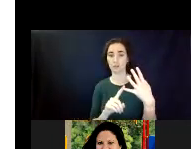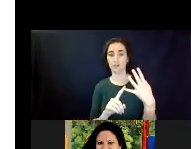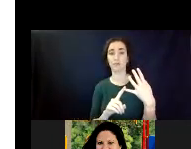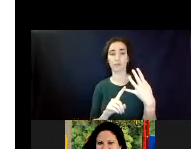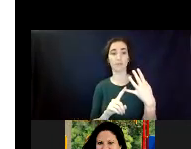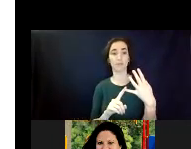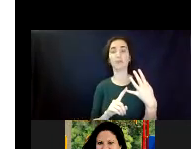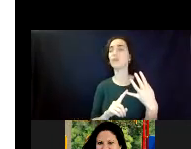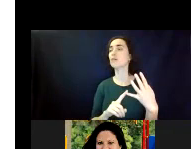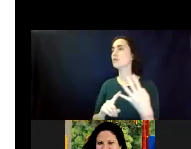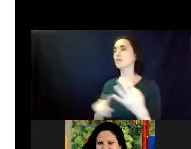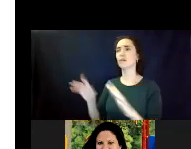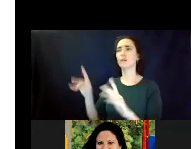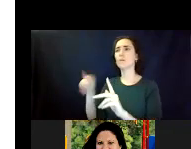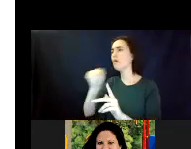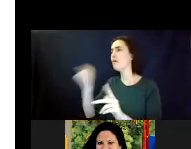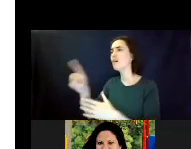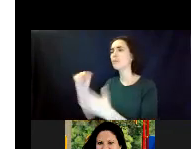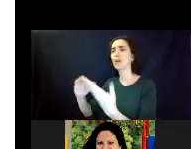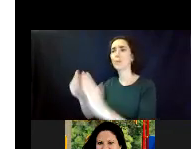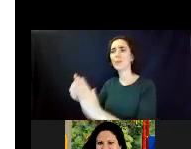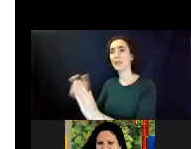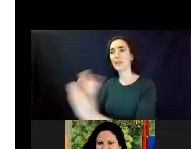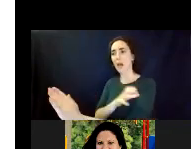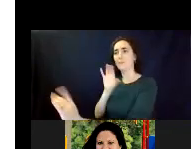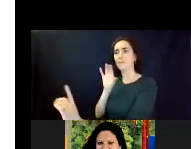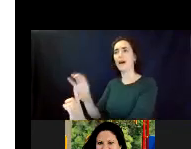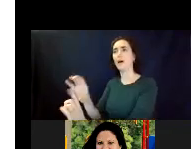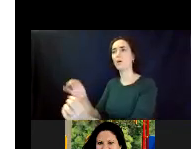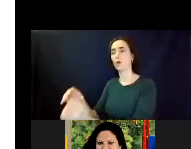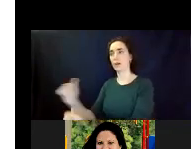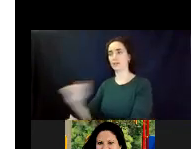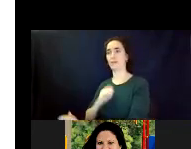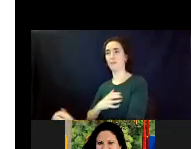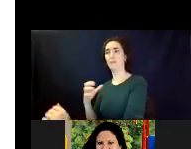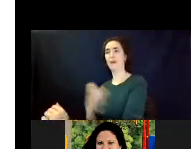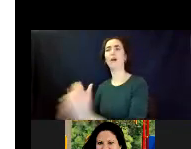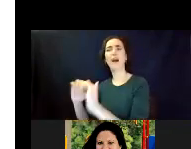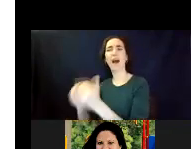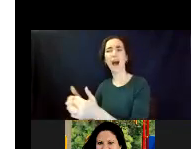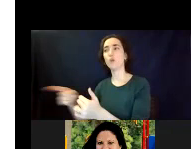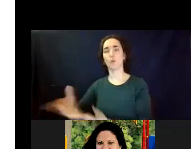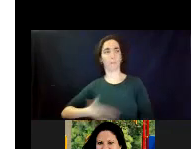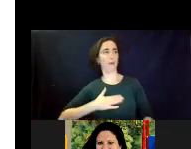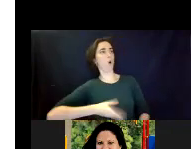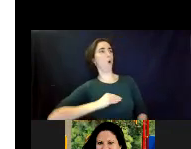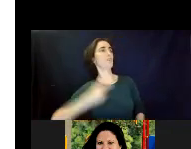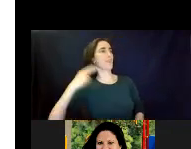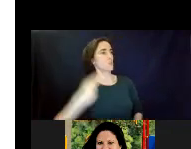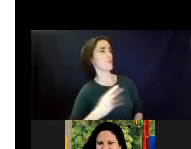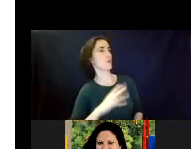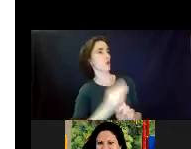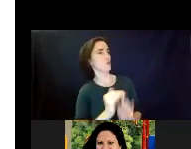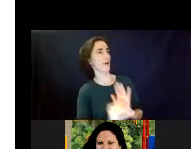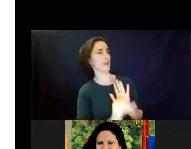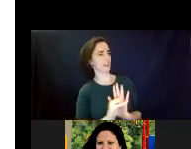of individuals in the disability community comes from an awareness and pride in their unique history, culture, and identity.